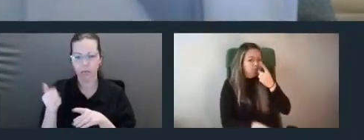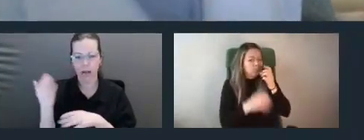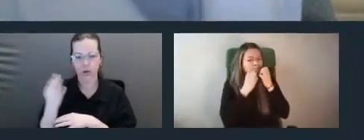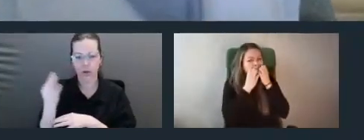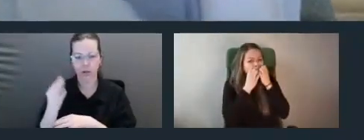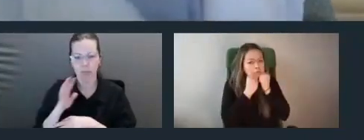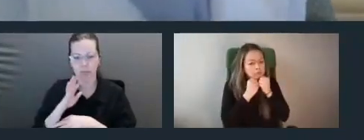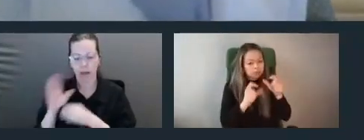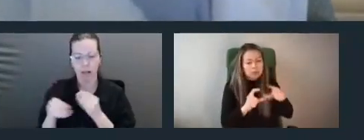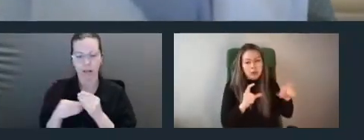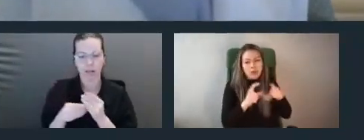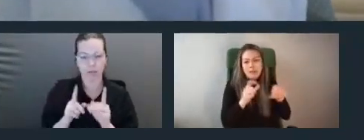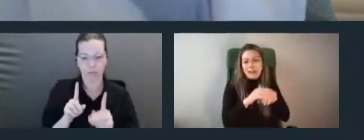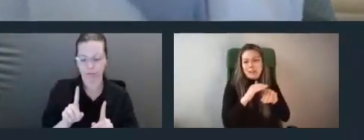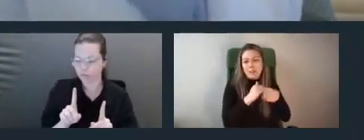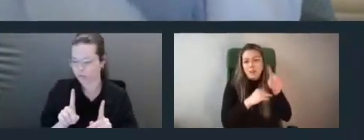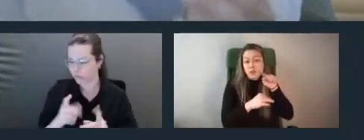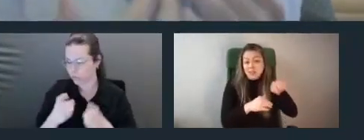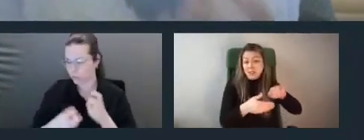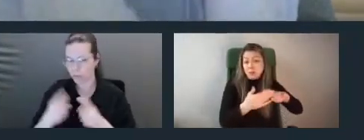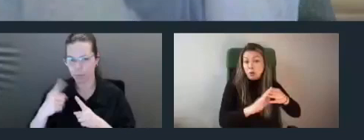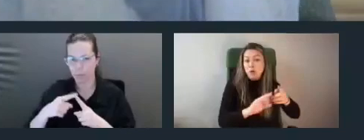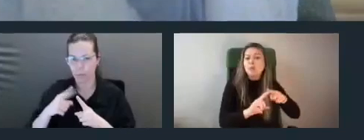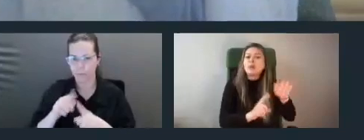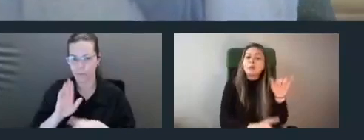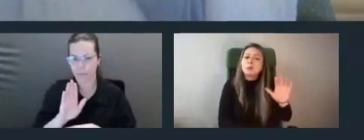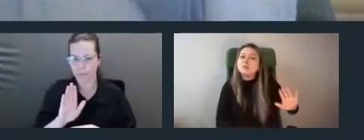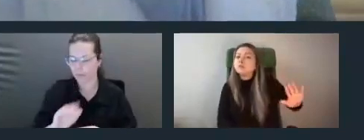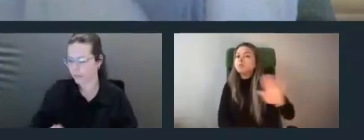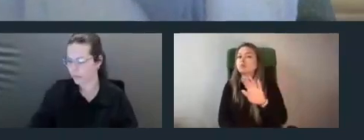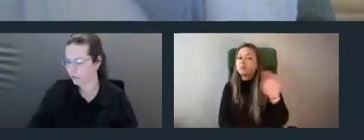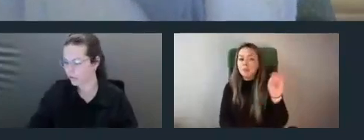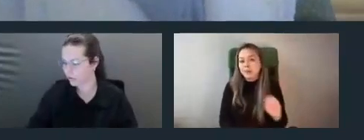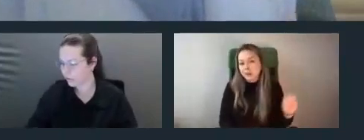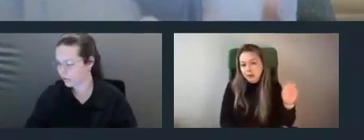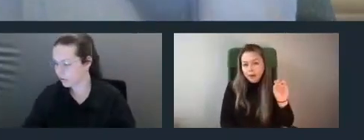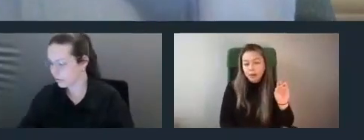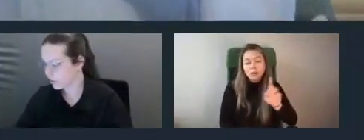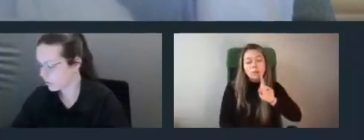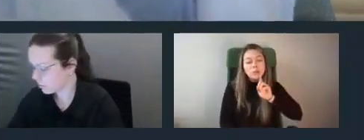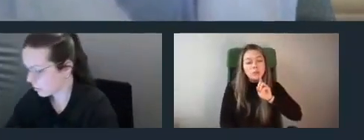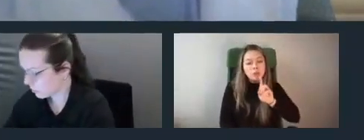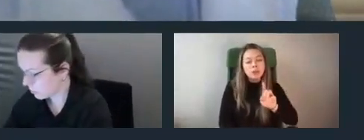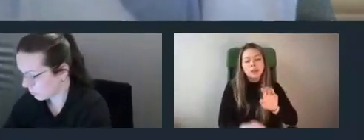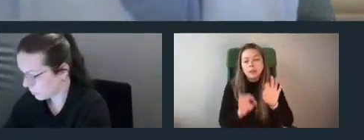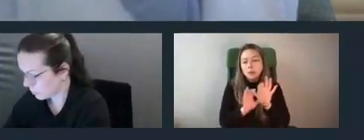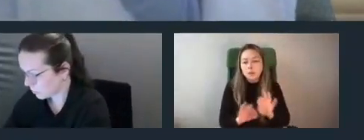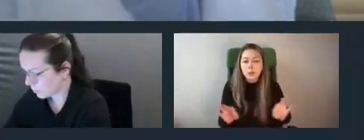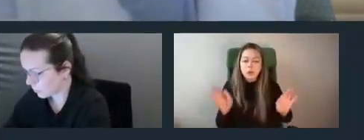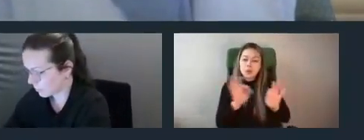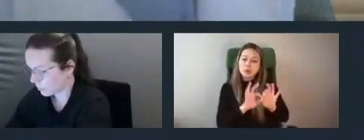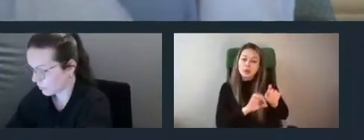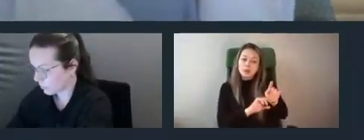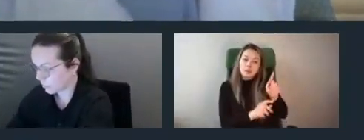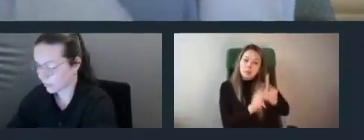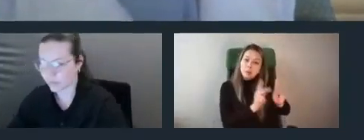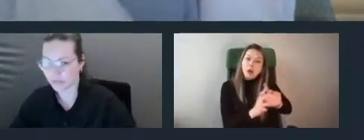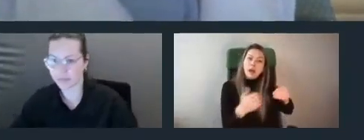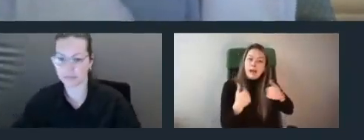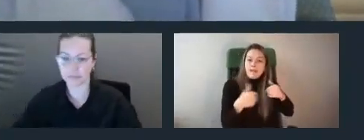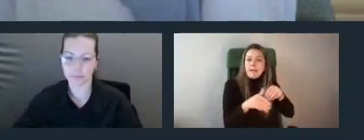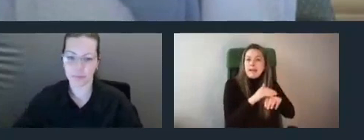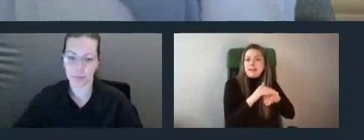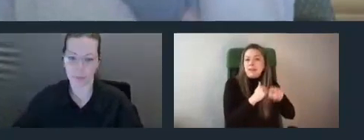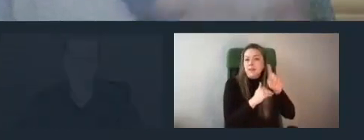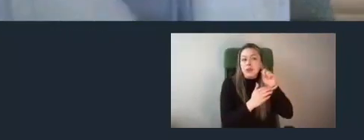members and for those across Ontario. It is so important to make sure that people have access to services in their native